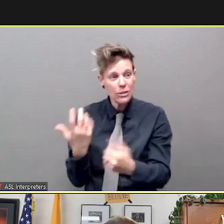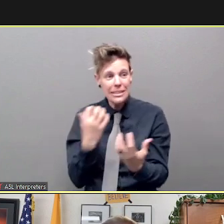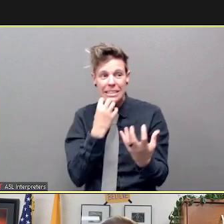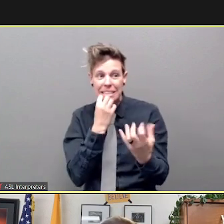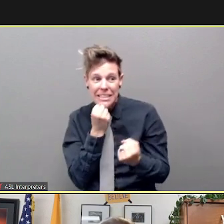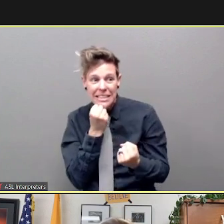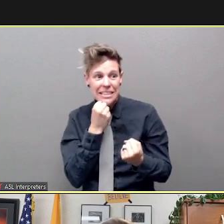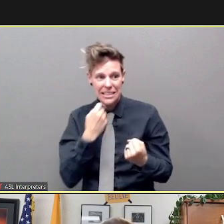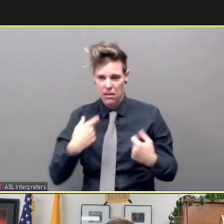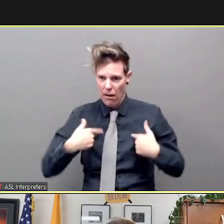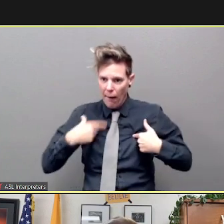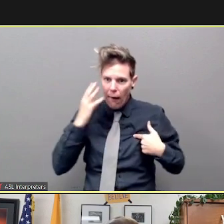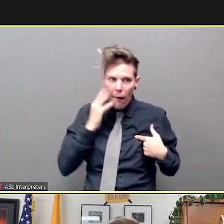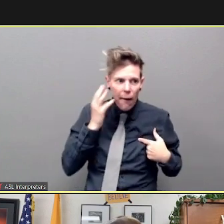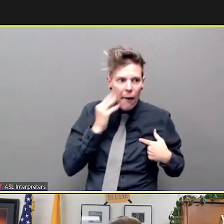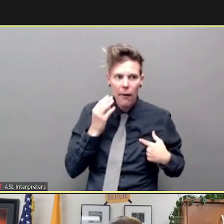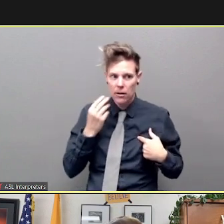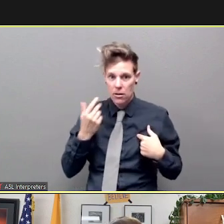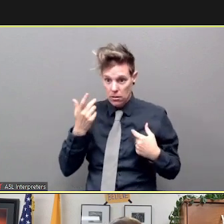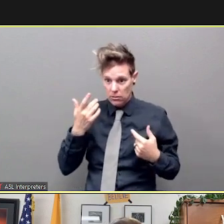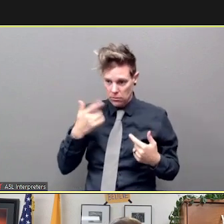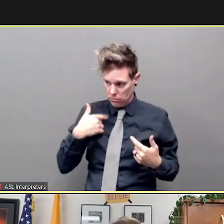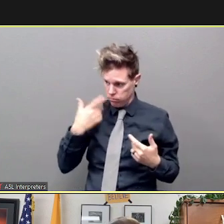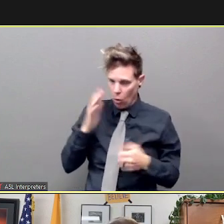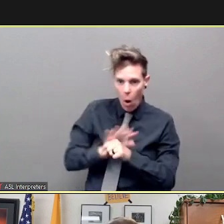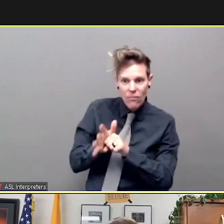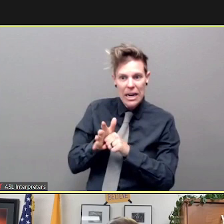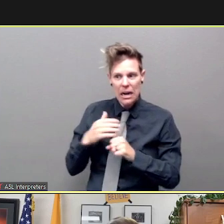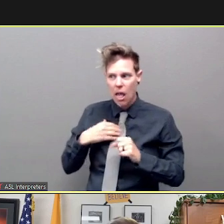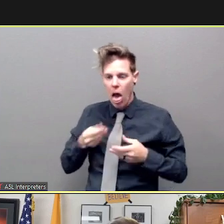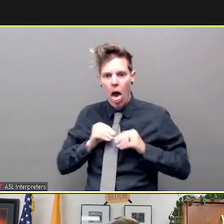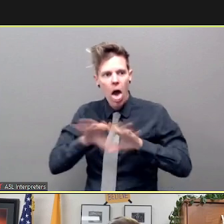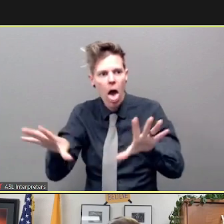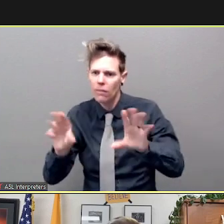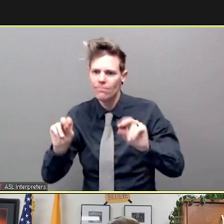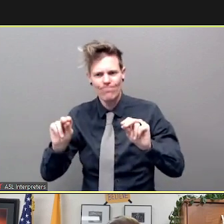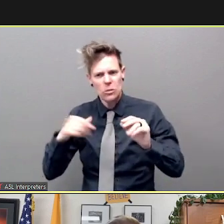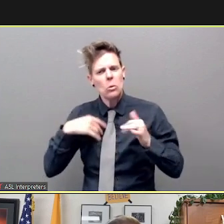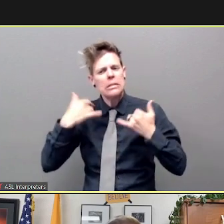so we will be watching this really, really closely. Next slide.